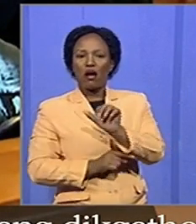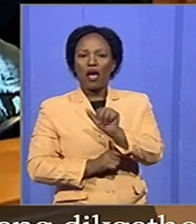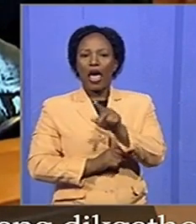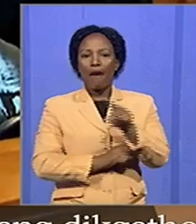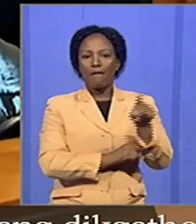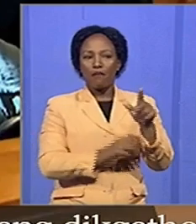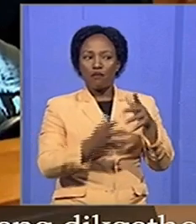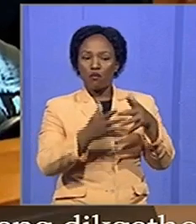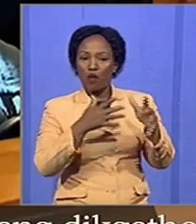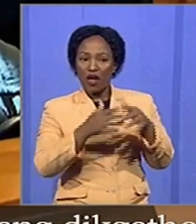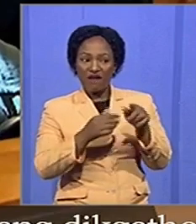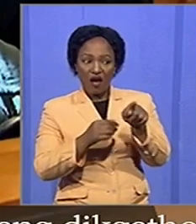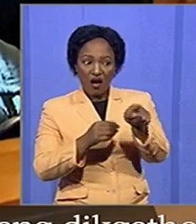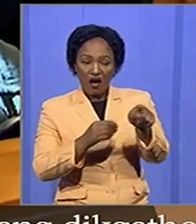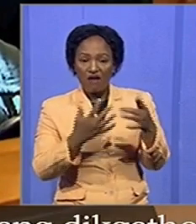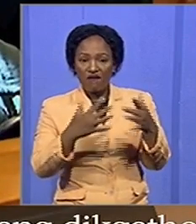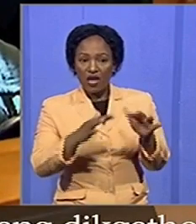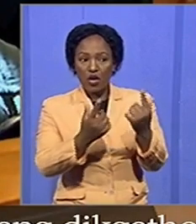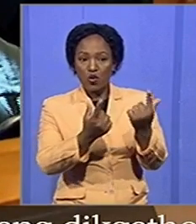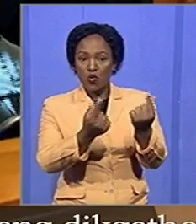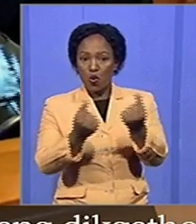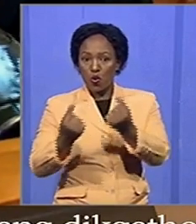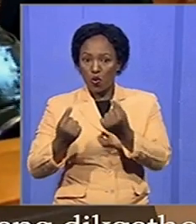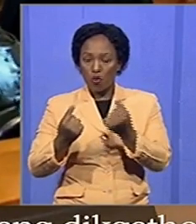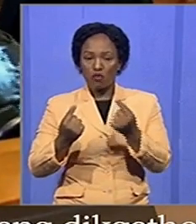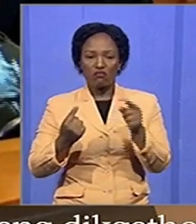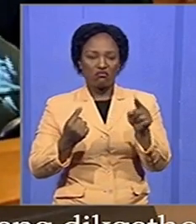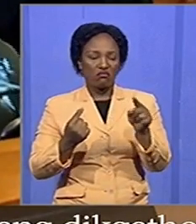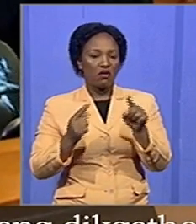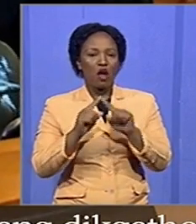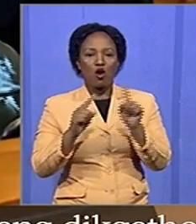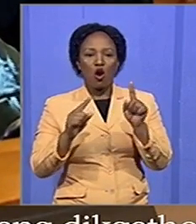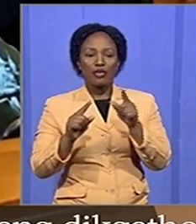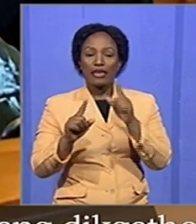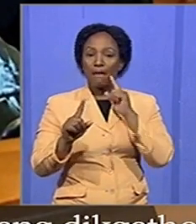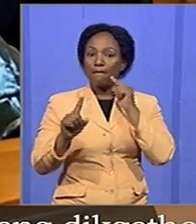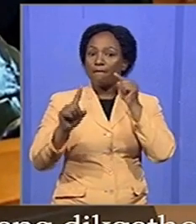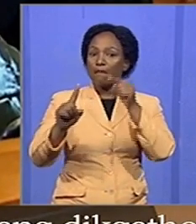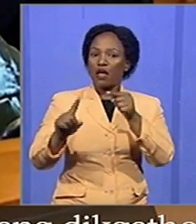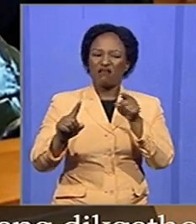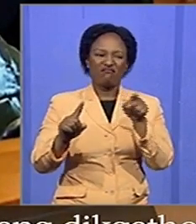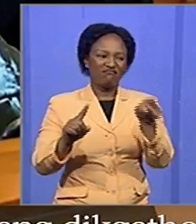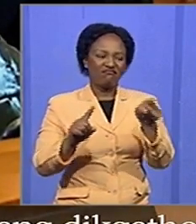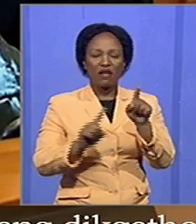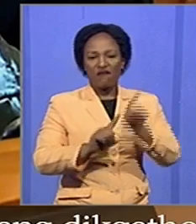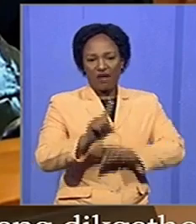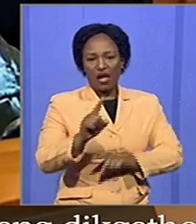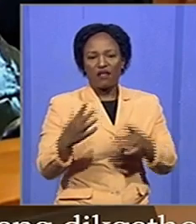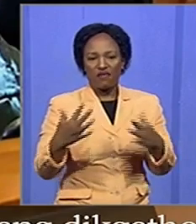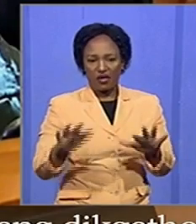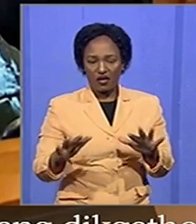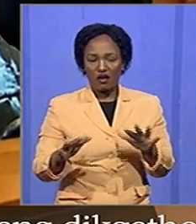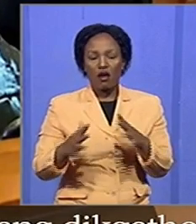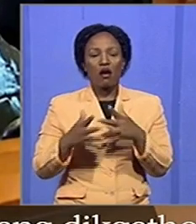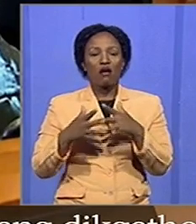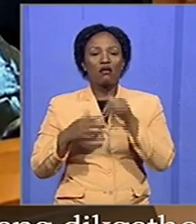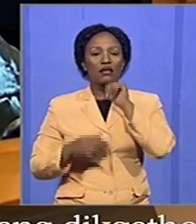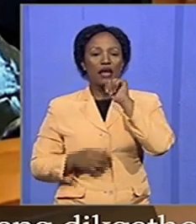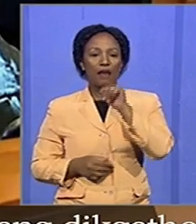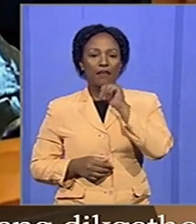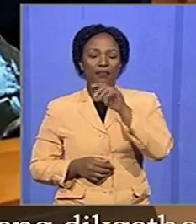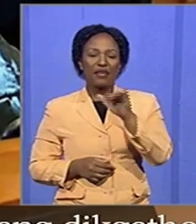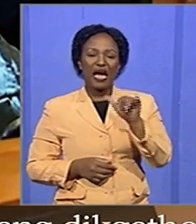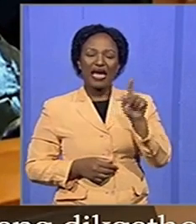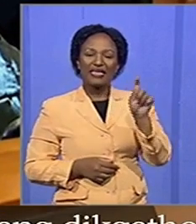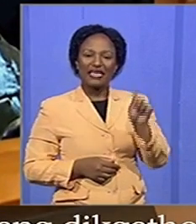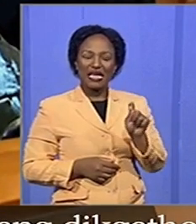whatever its merits, it was not fulfilling its purpose. And however much their IT people told